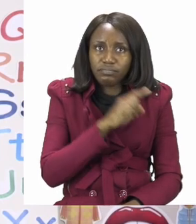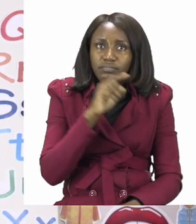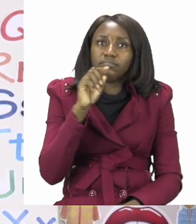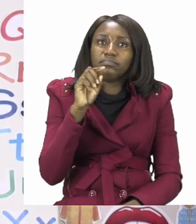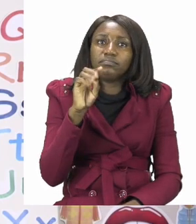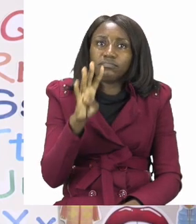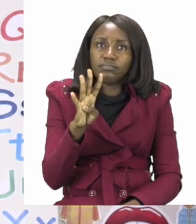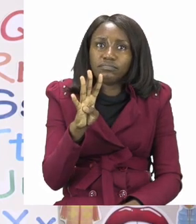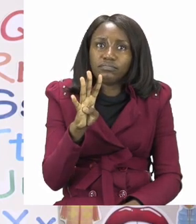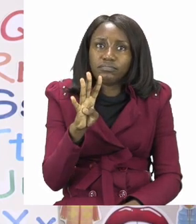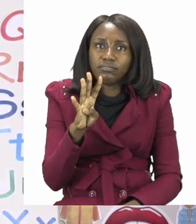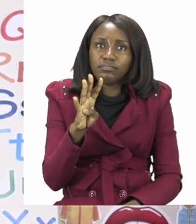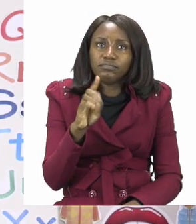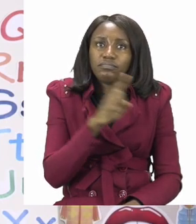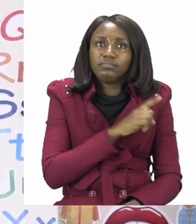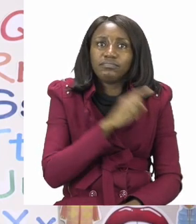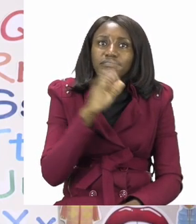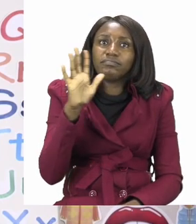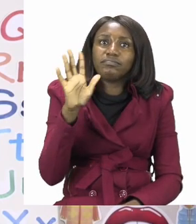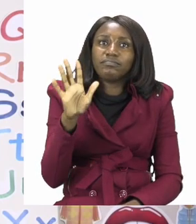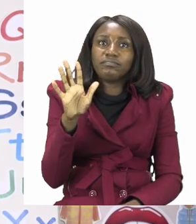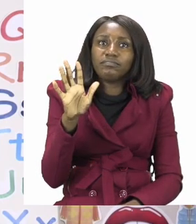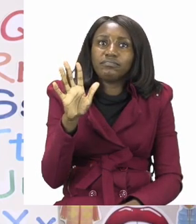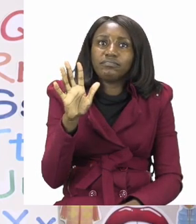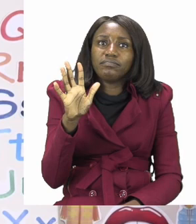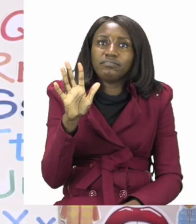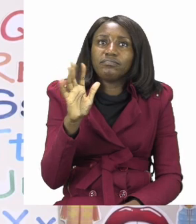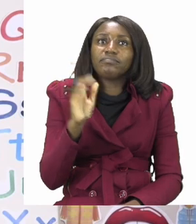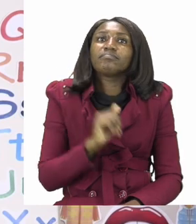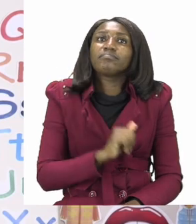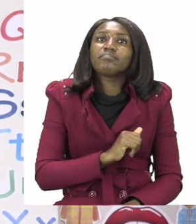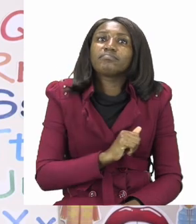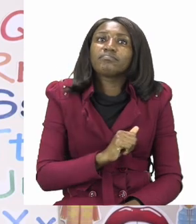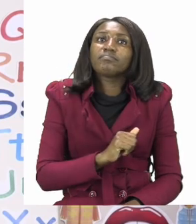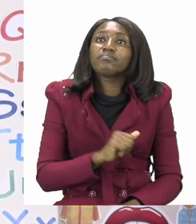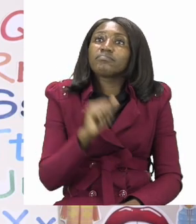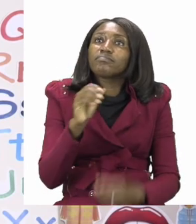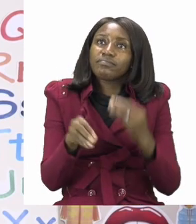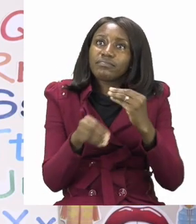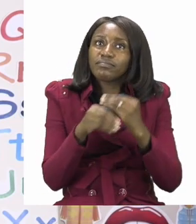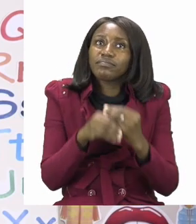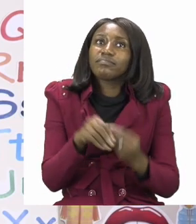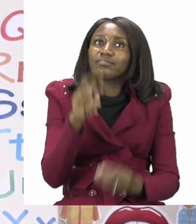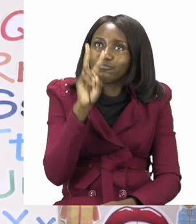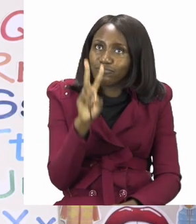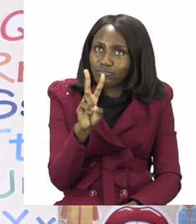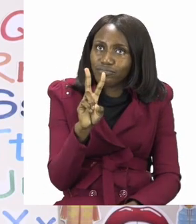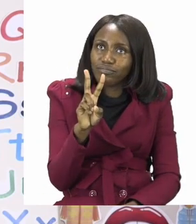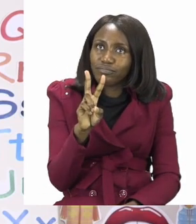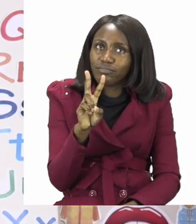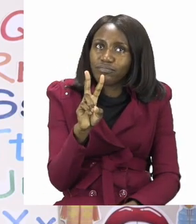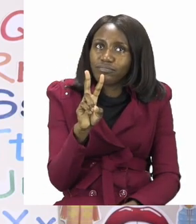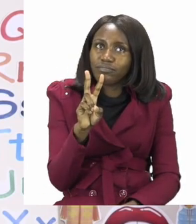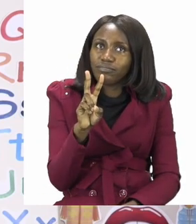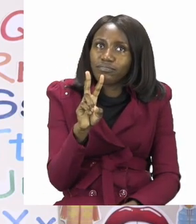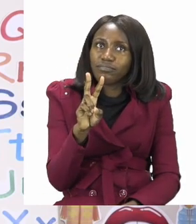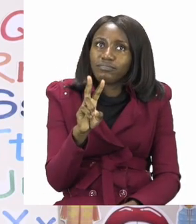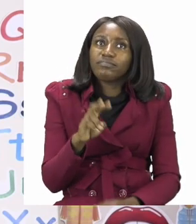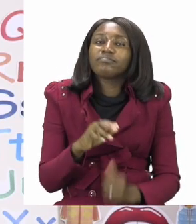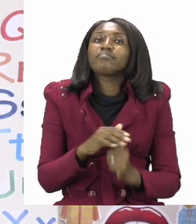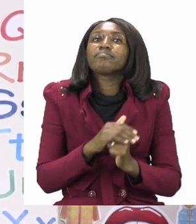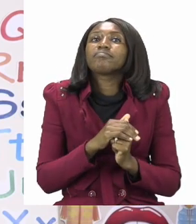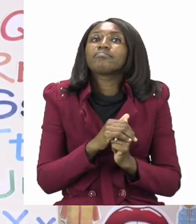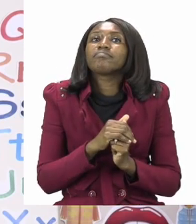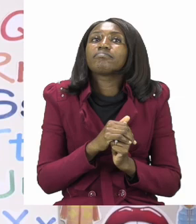14, 15. So we have used 2 counters again. So it takes 2